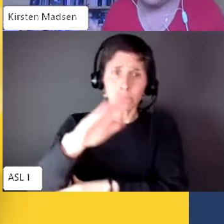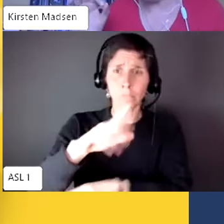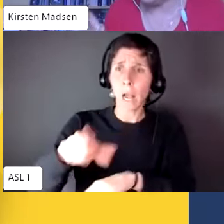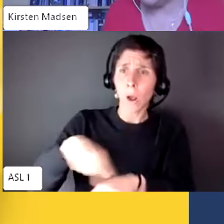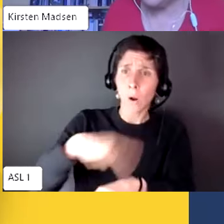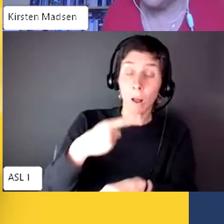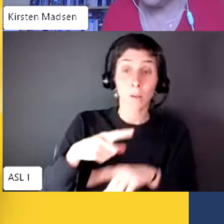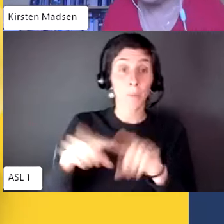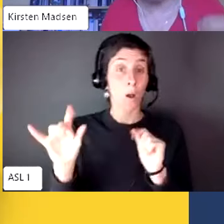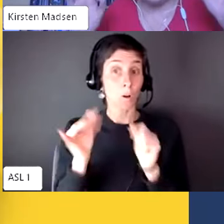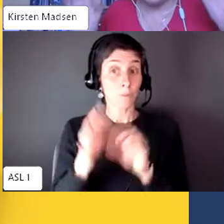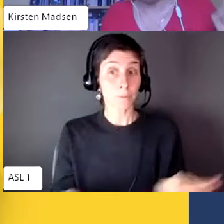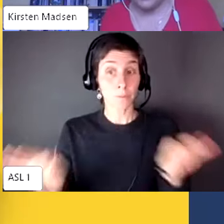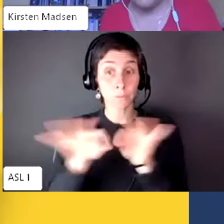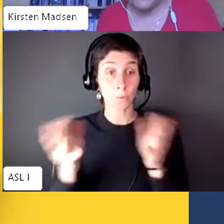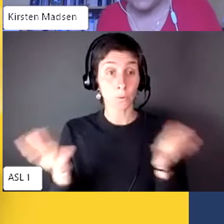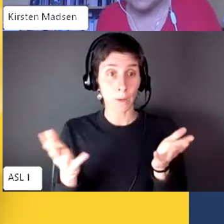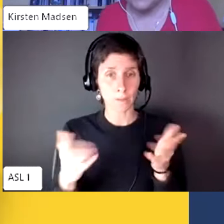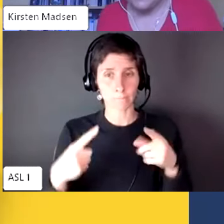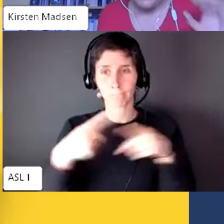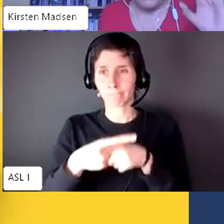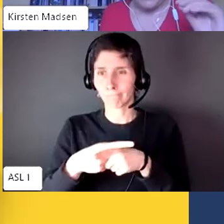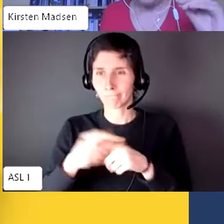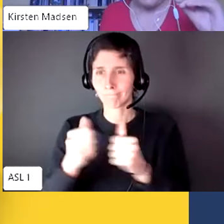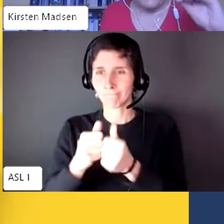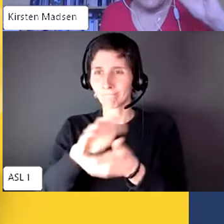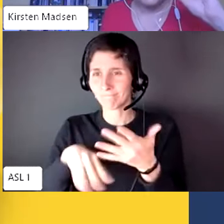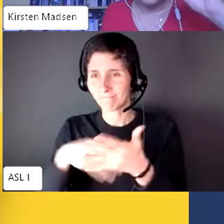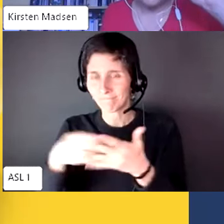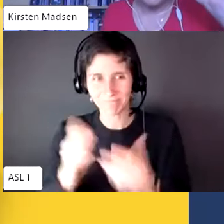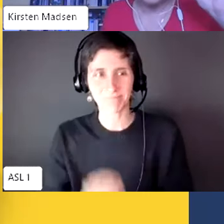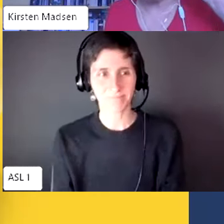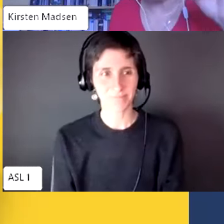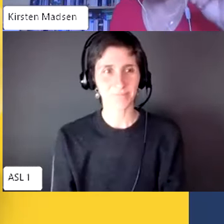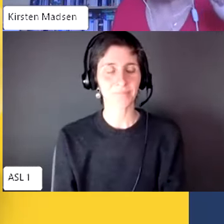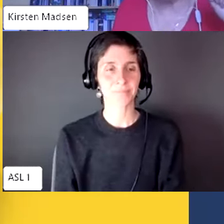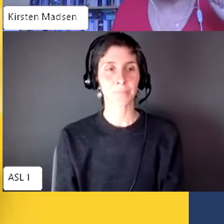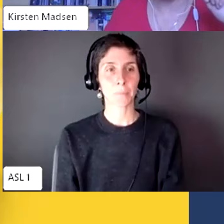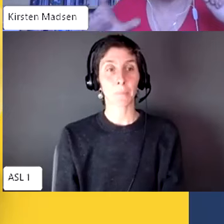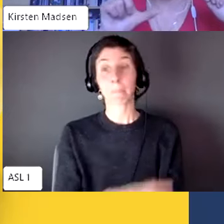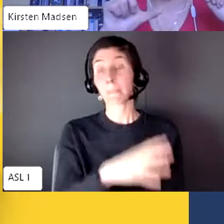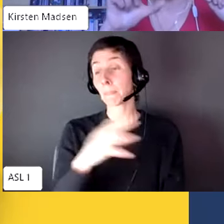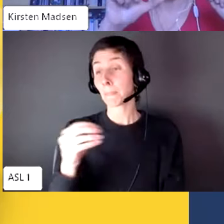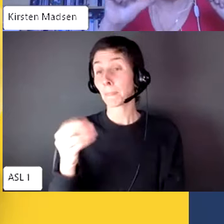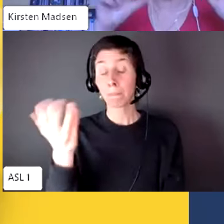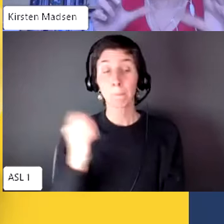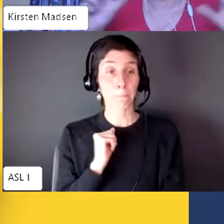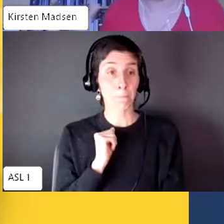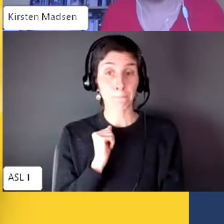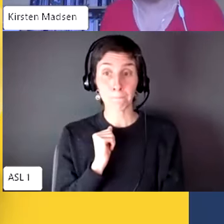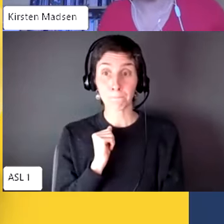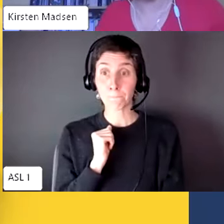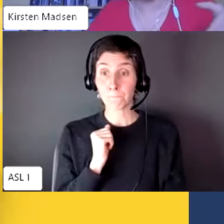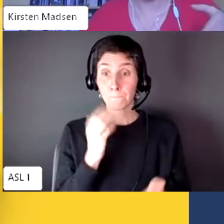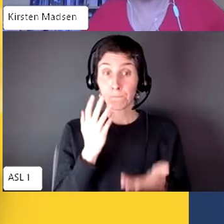really what's also important is potential conflicts. And also things in terms of, it might not even